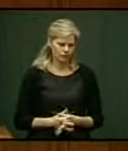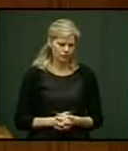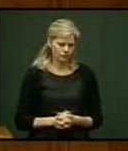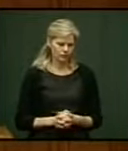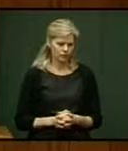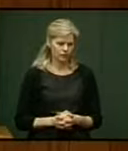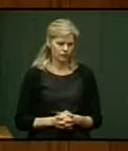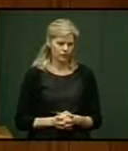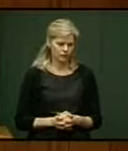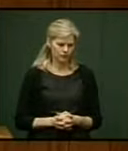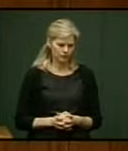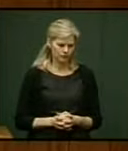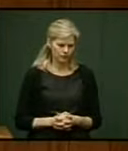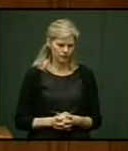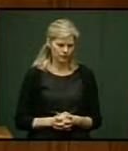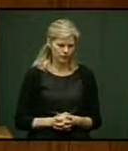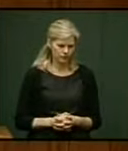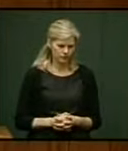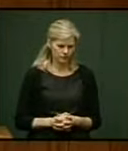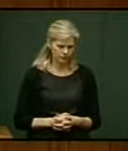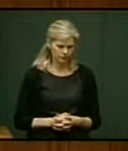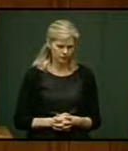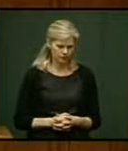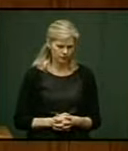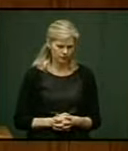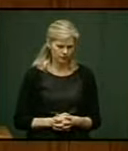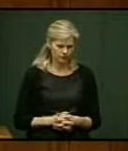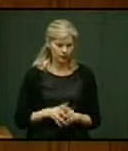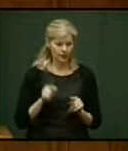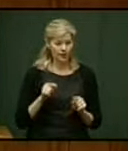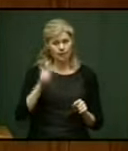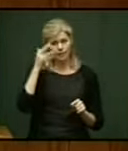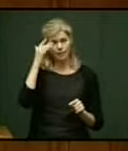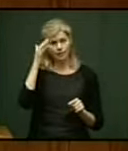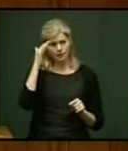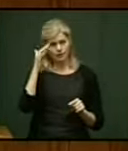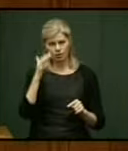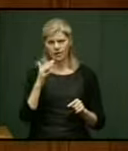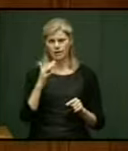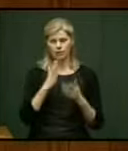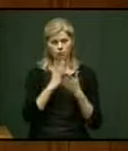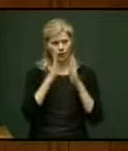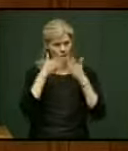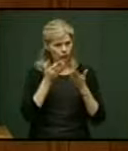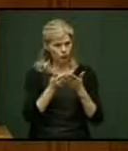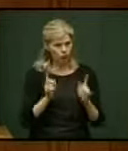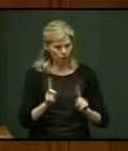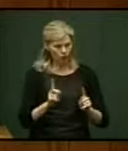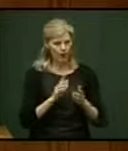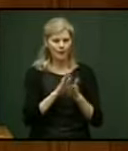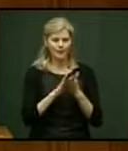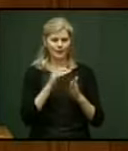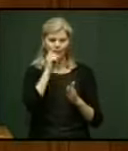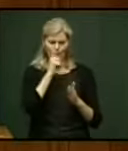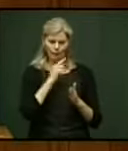This theory does not suggest that reasoning can't lead to good decisions. The idea is that humans evolved in groups, and reason